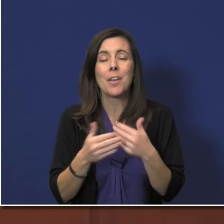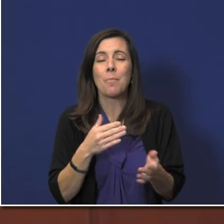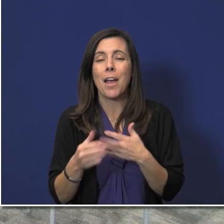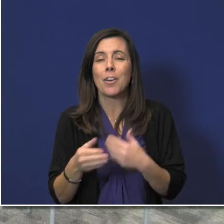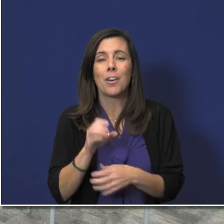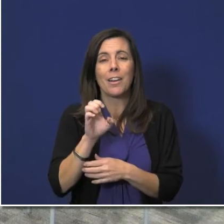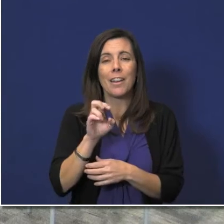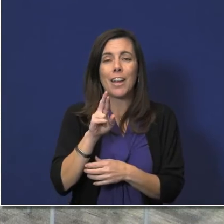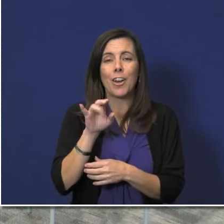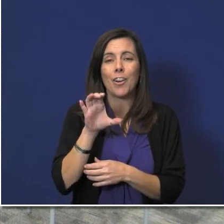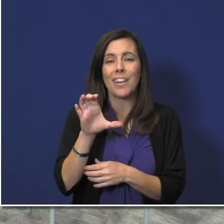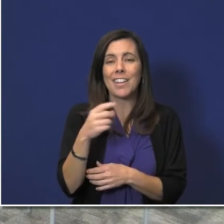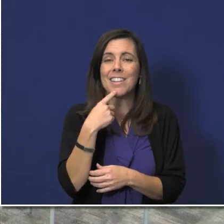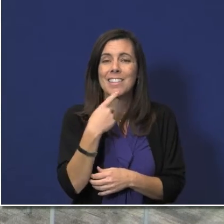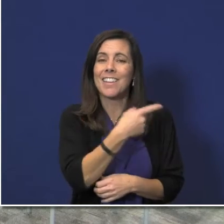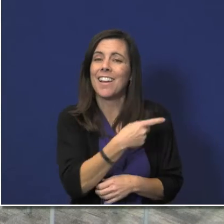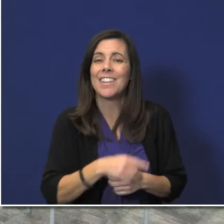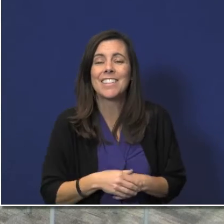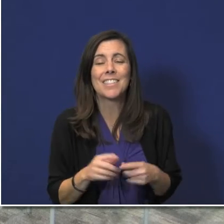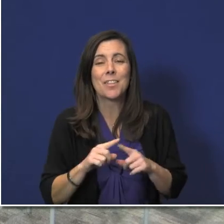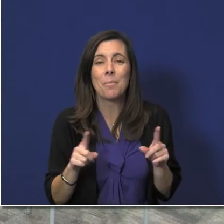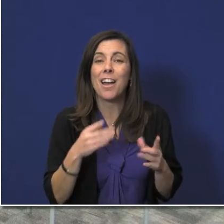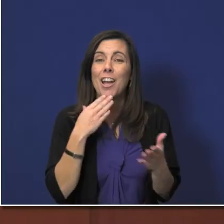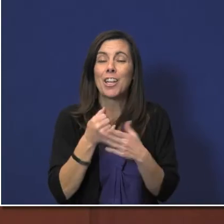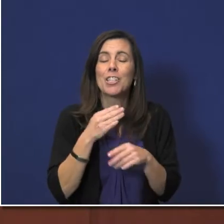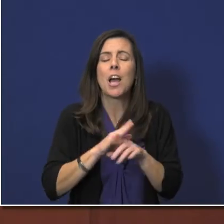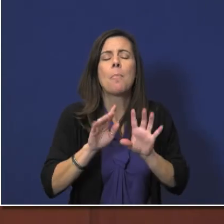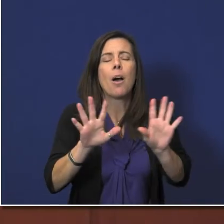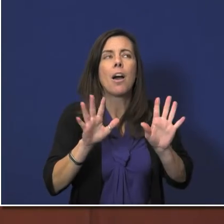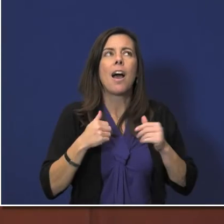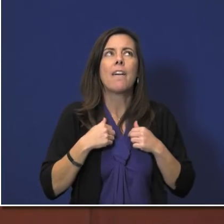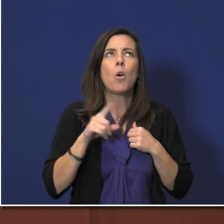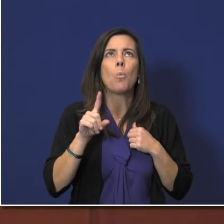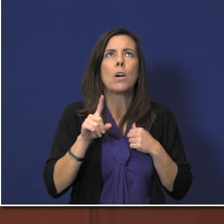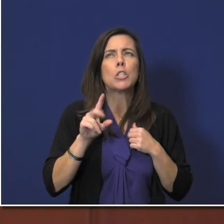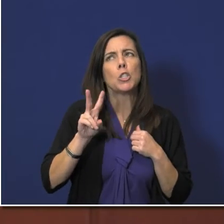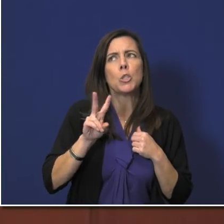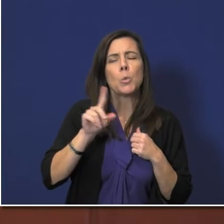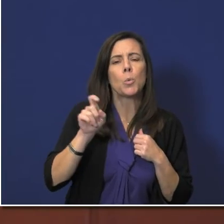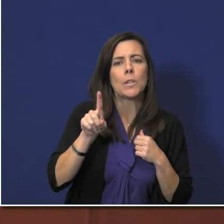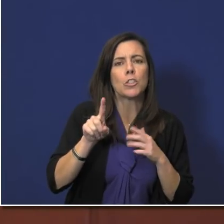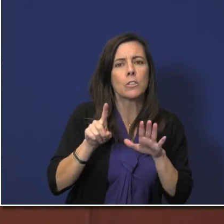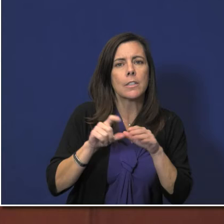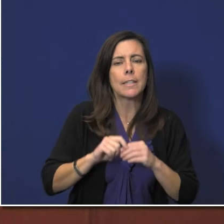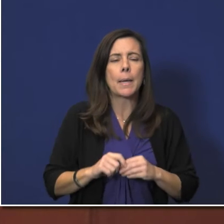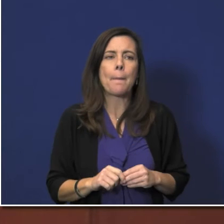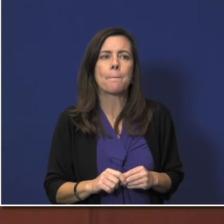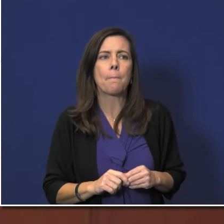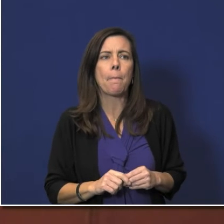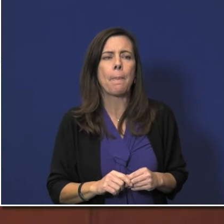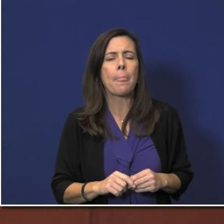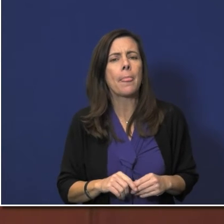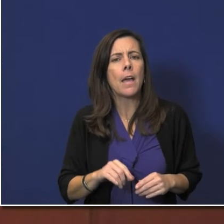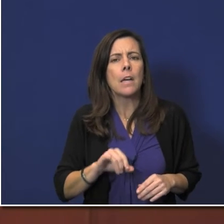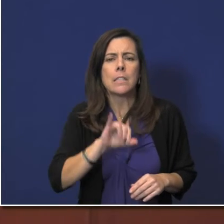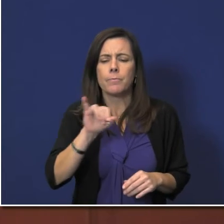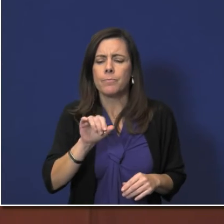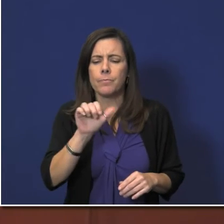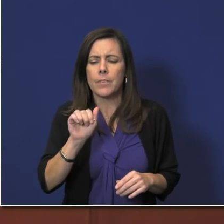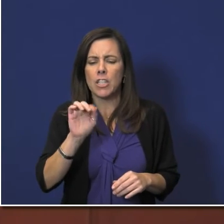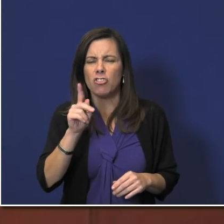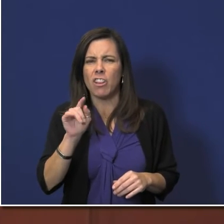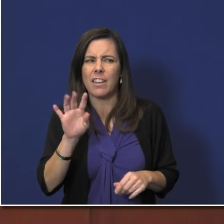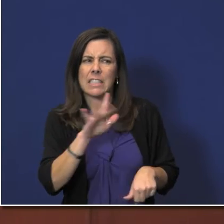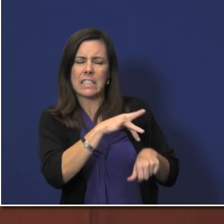great job. I will ask one question, well, maybe two, but one question, and Mr. Jackson kind of touched on it.